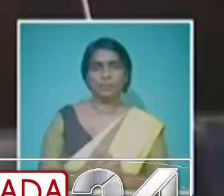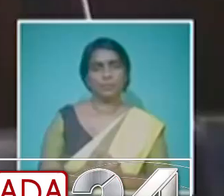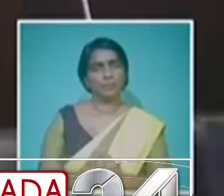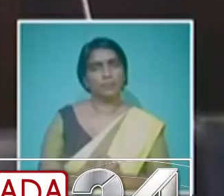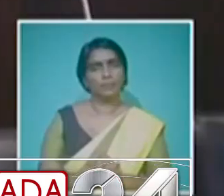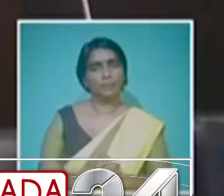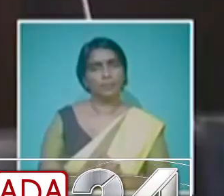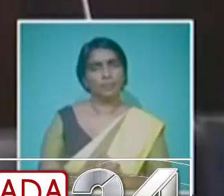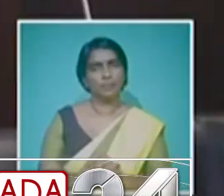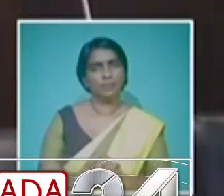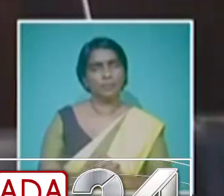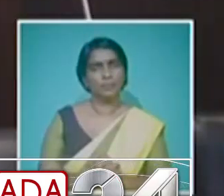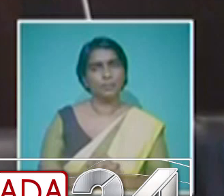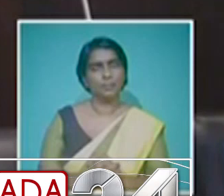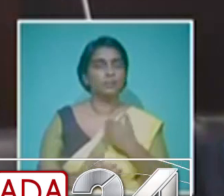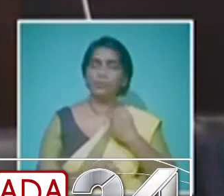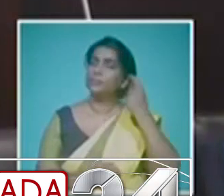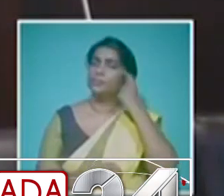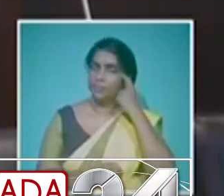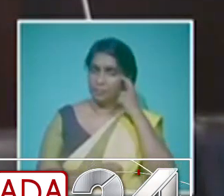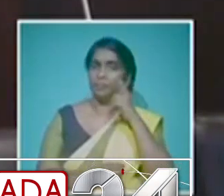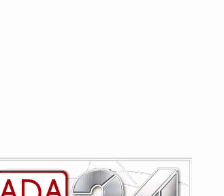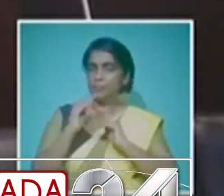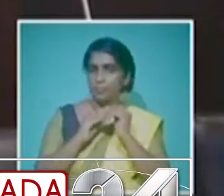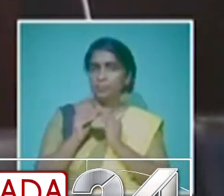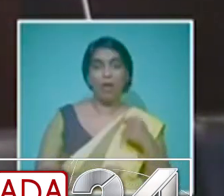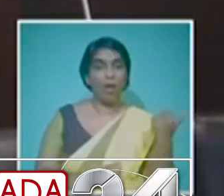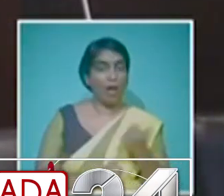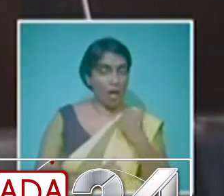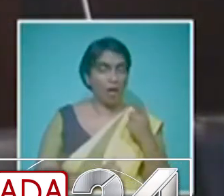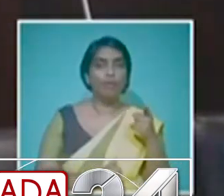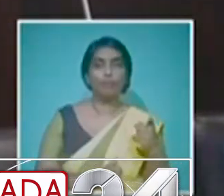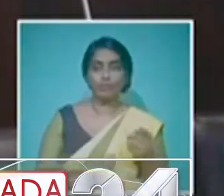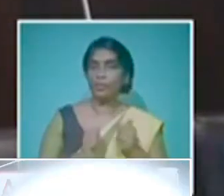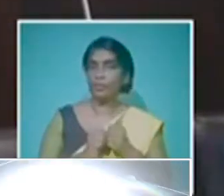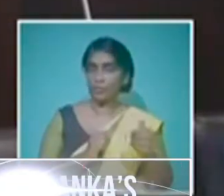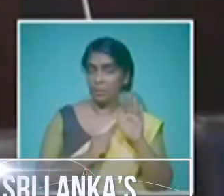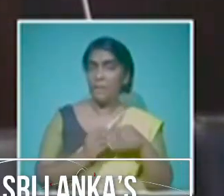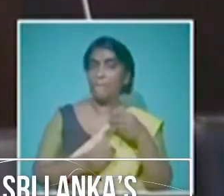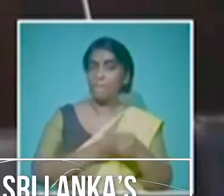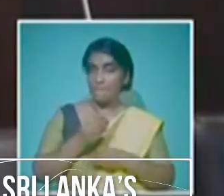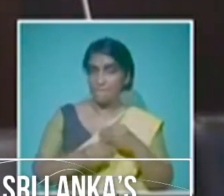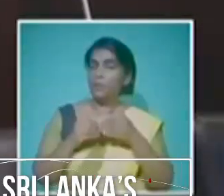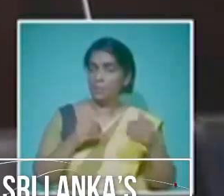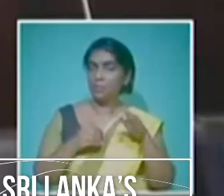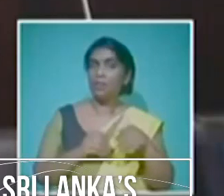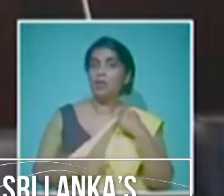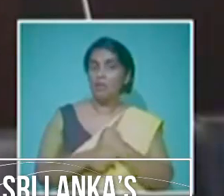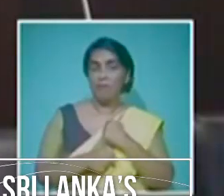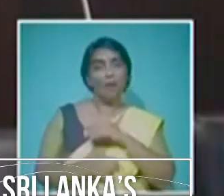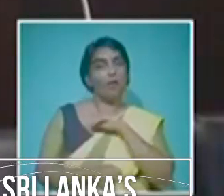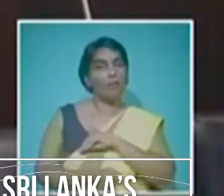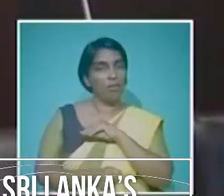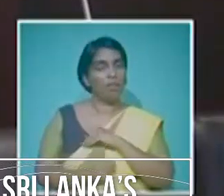I think that the Strategic Development Act is primarily flawed. Government revenue is absolutely important because it's